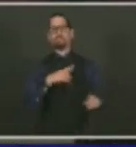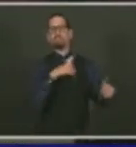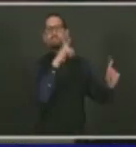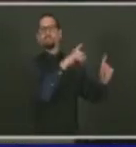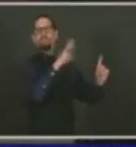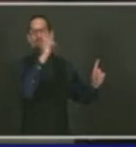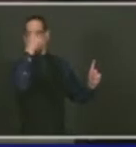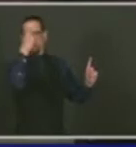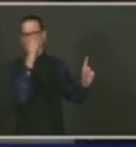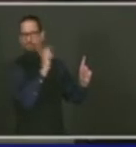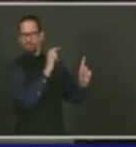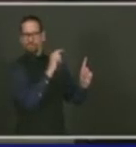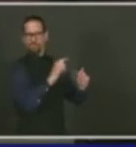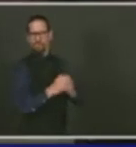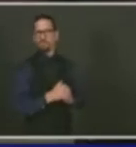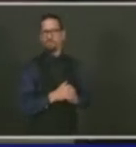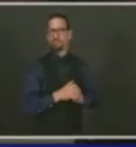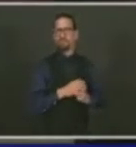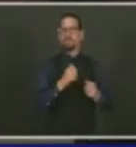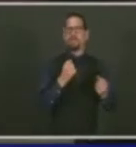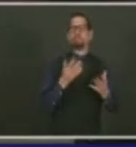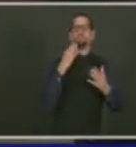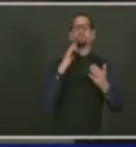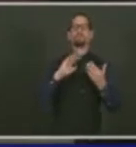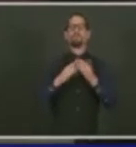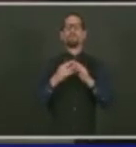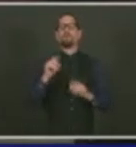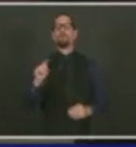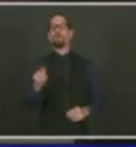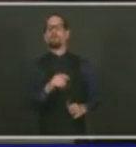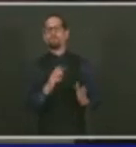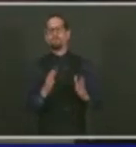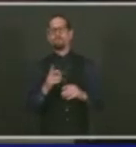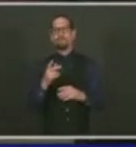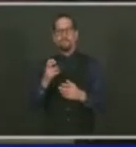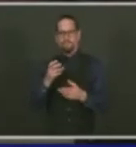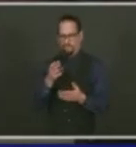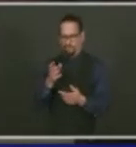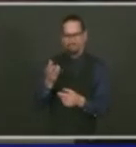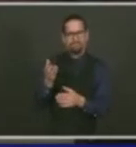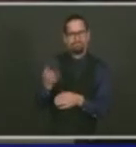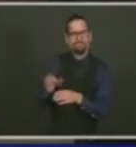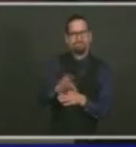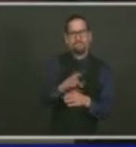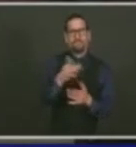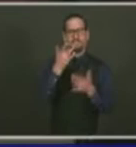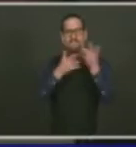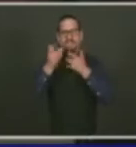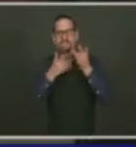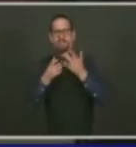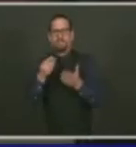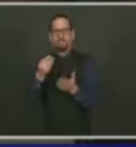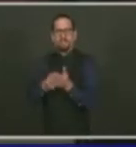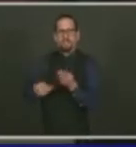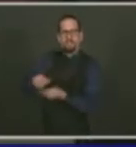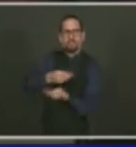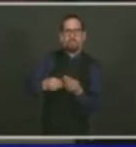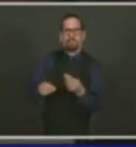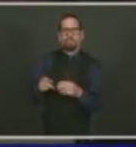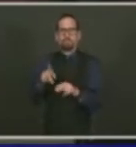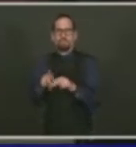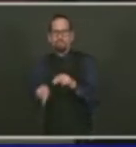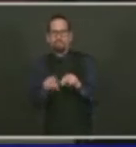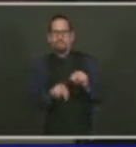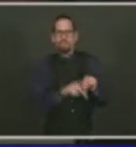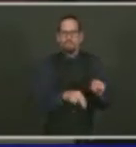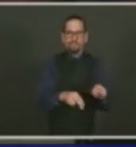a number of small communities have been forced to engage in budget cuts and have been forced to engage in layoffs. But when I look upon a $10 billion budget, and I